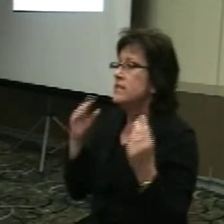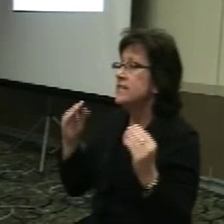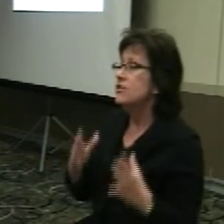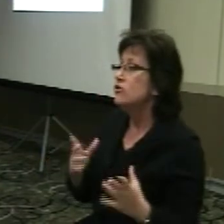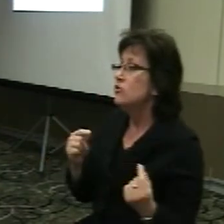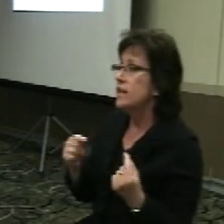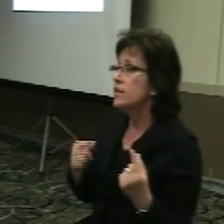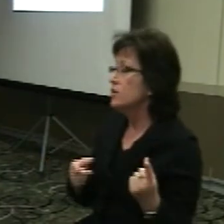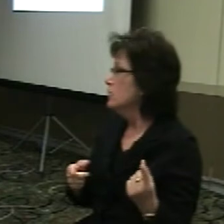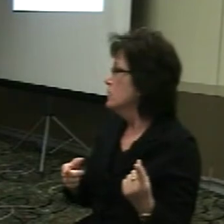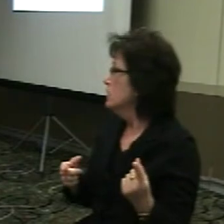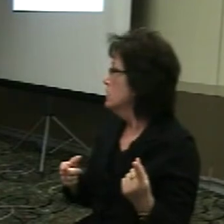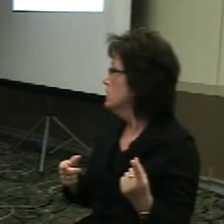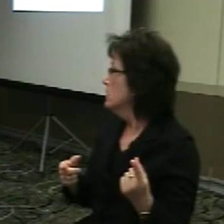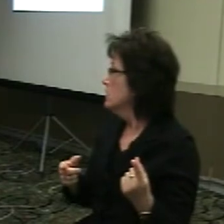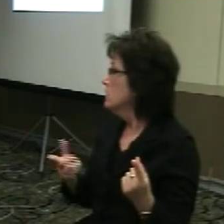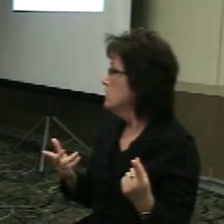do?